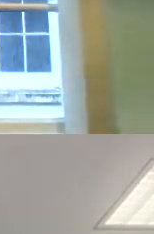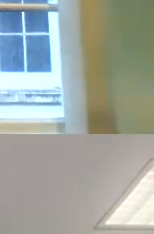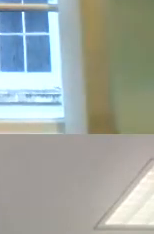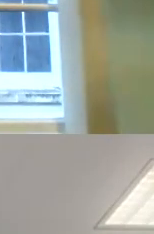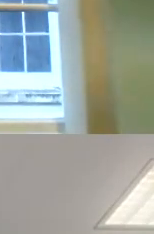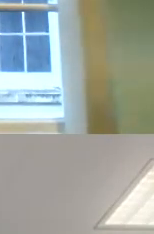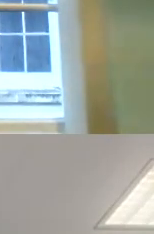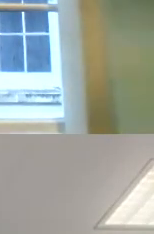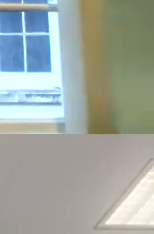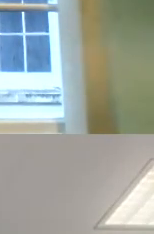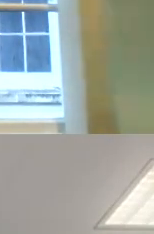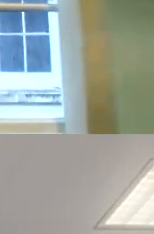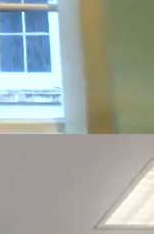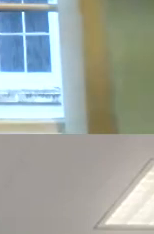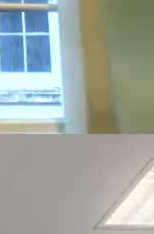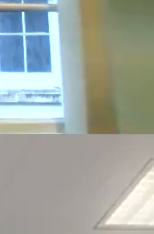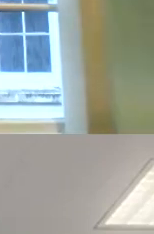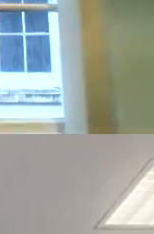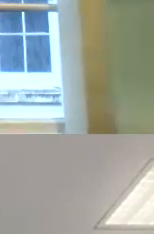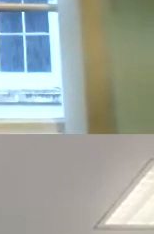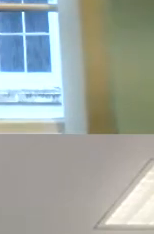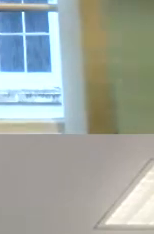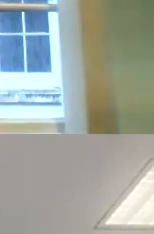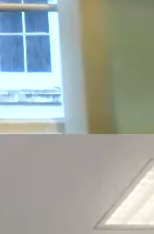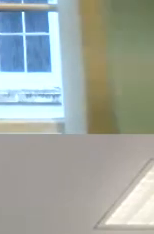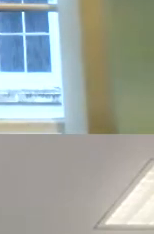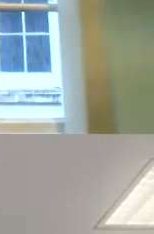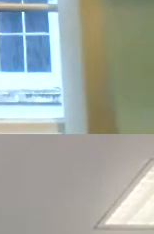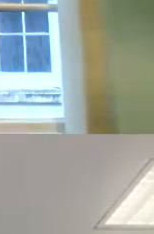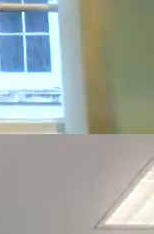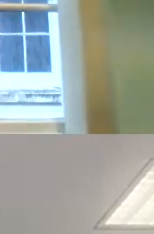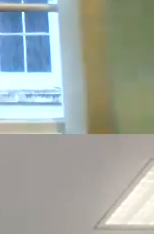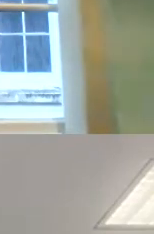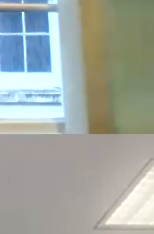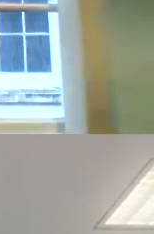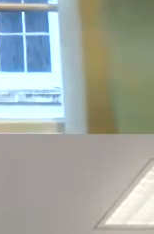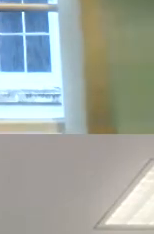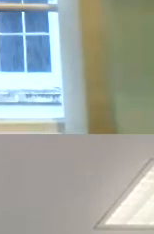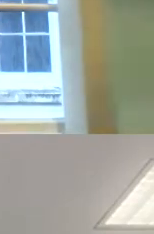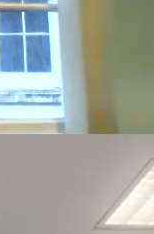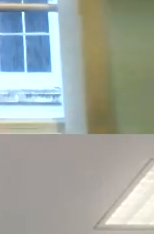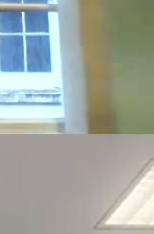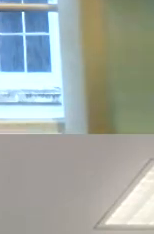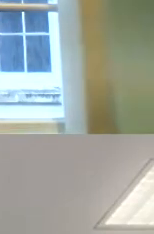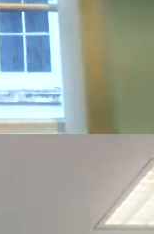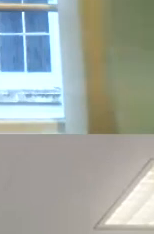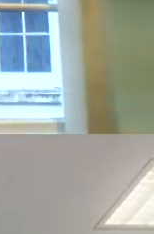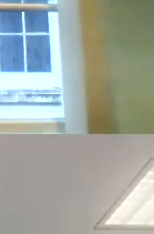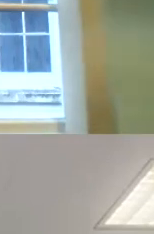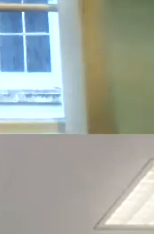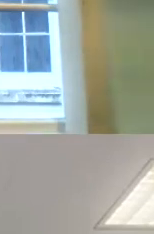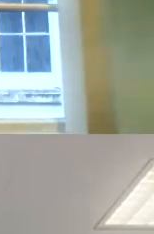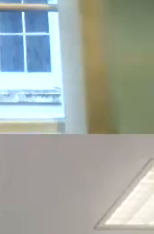about leaflets. Caroline, I think you've provided that in the chat, so that can be accessed. Yeah. Also, there was another